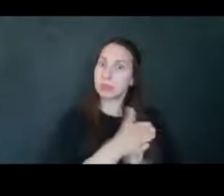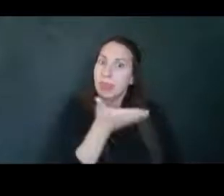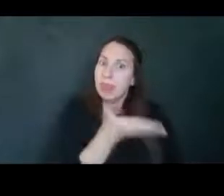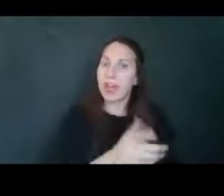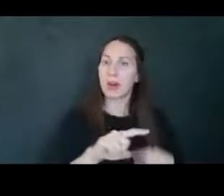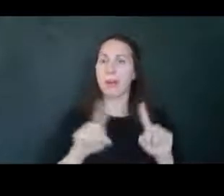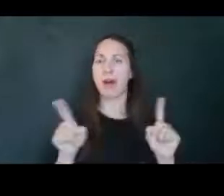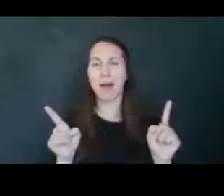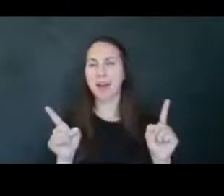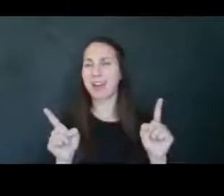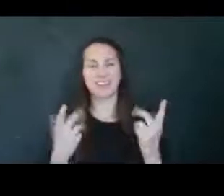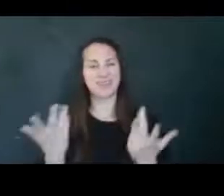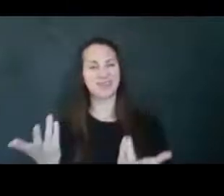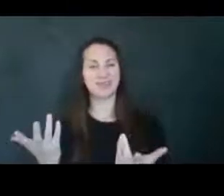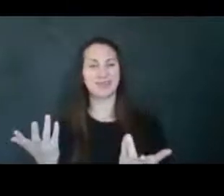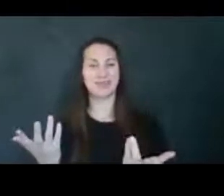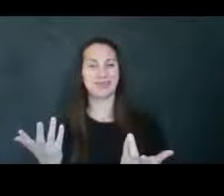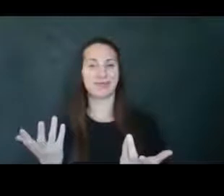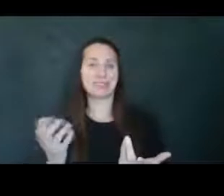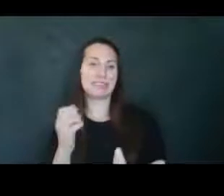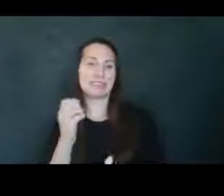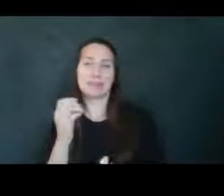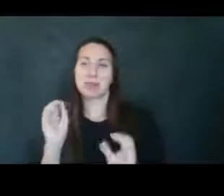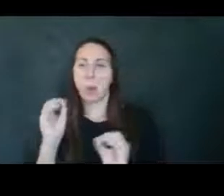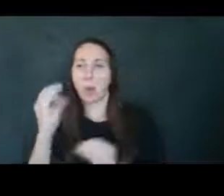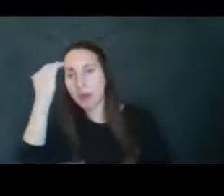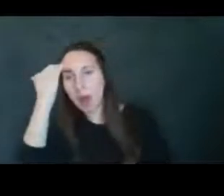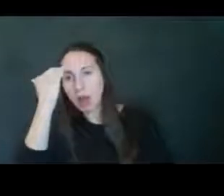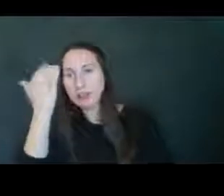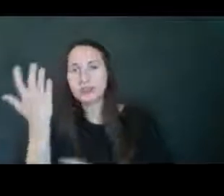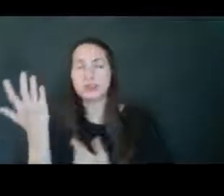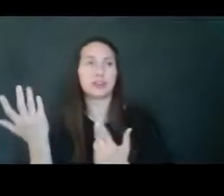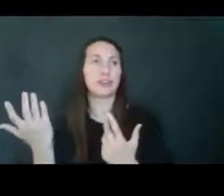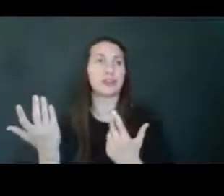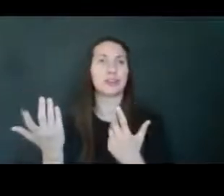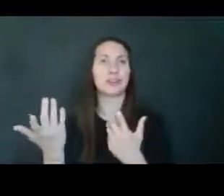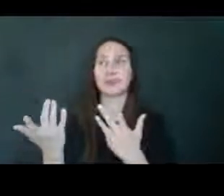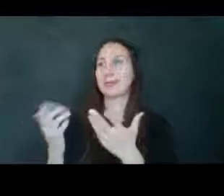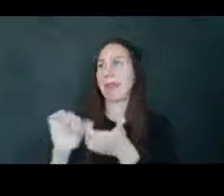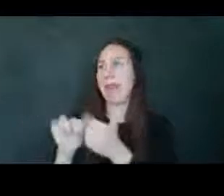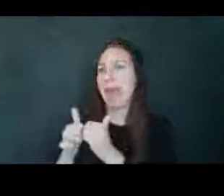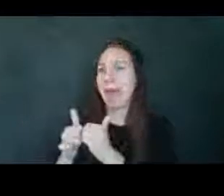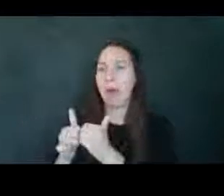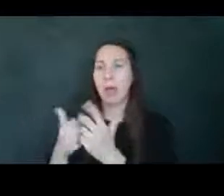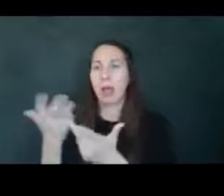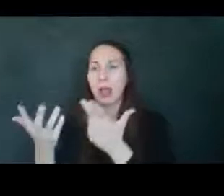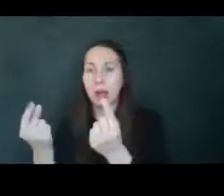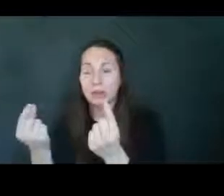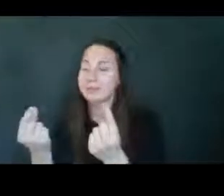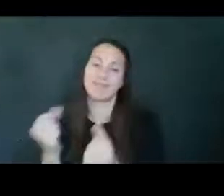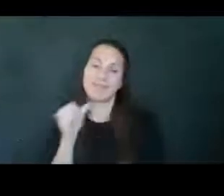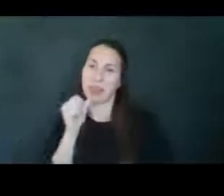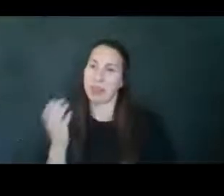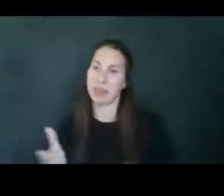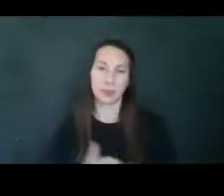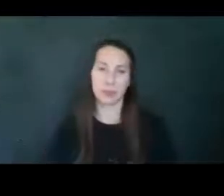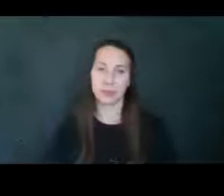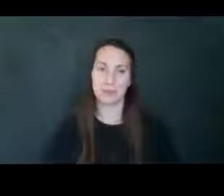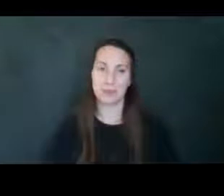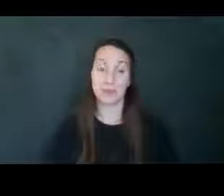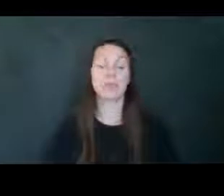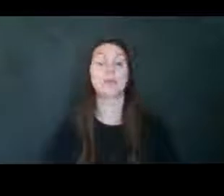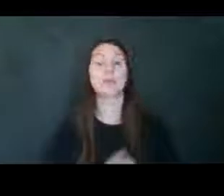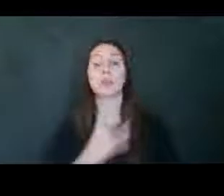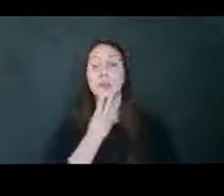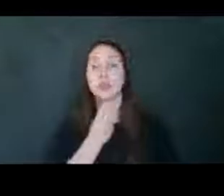the responses, not the knowledge, not the know-hows, not the how-tos. Jewish individuals with